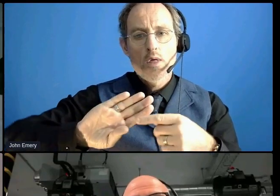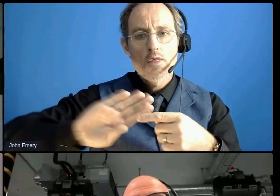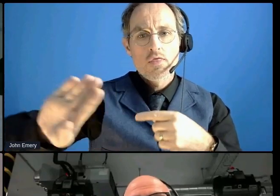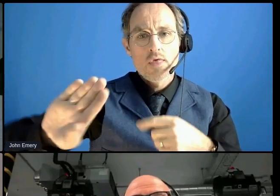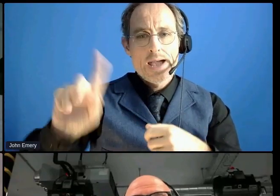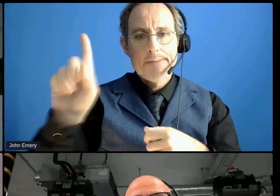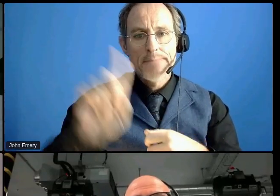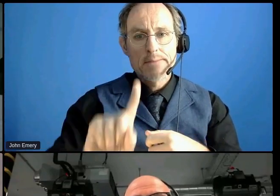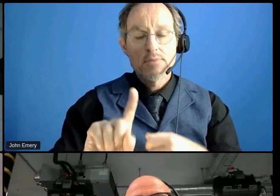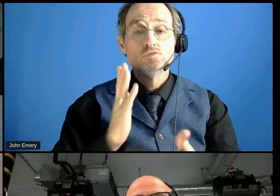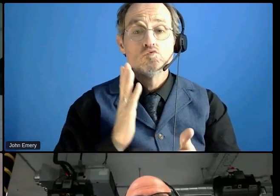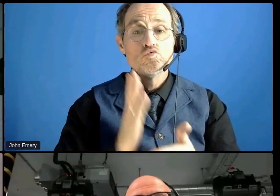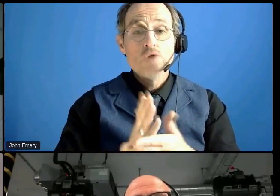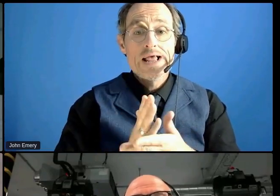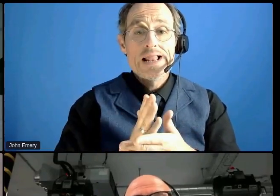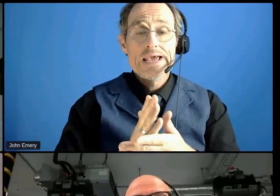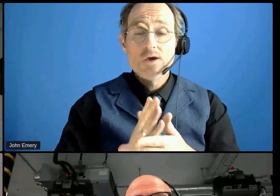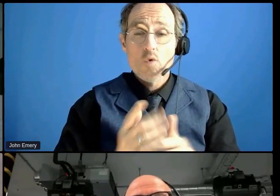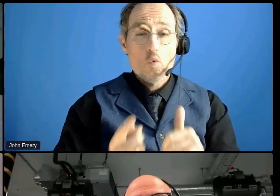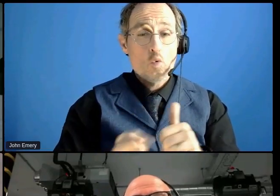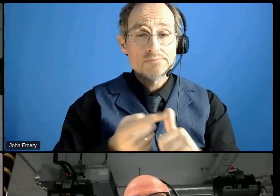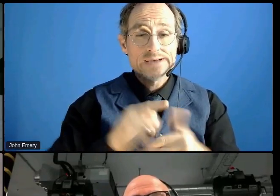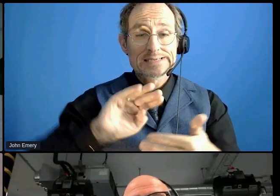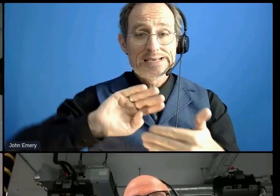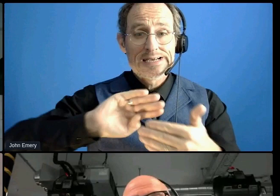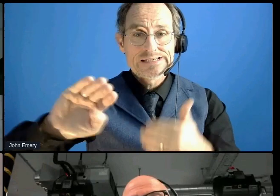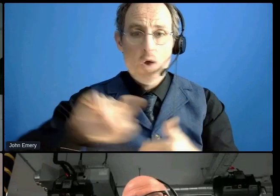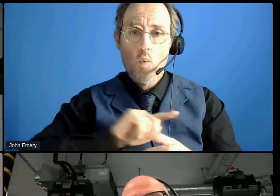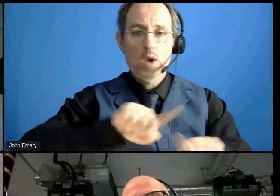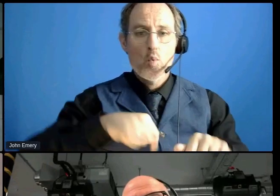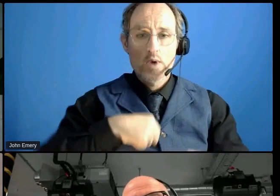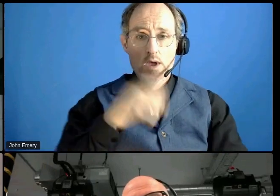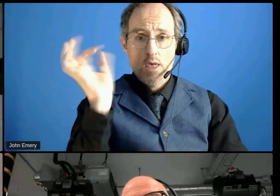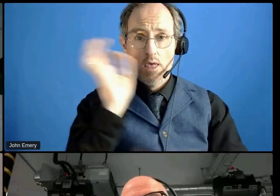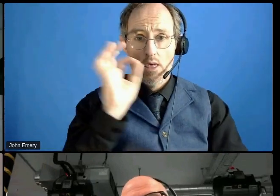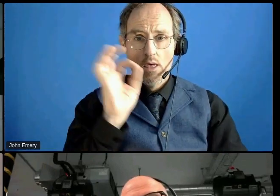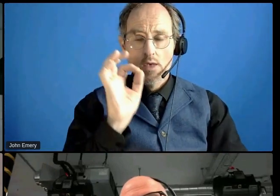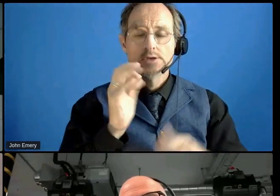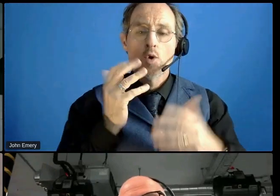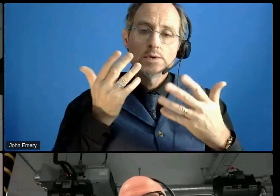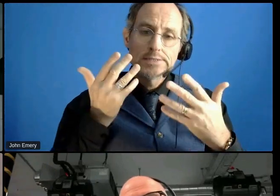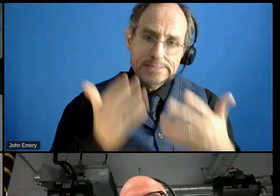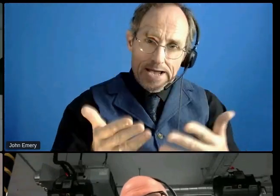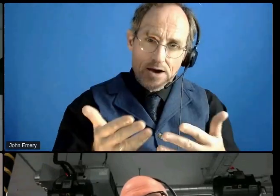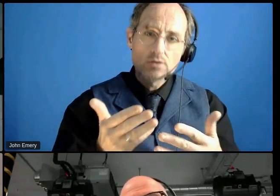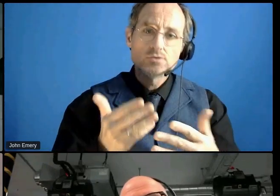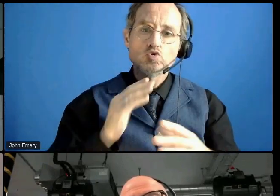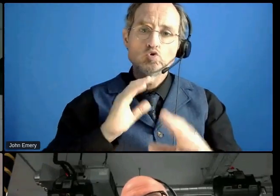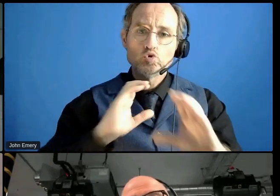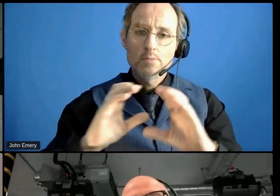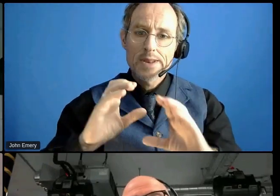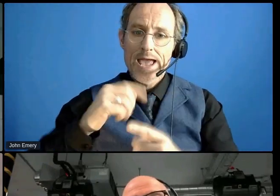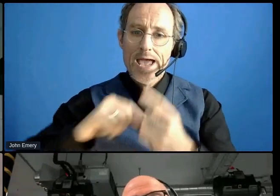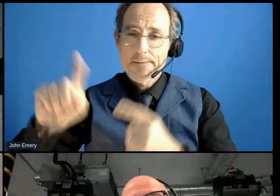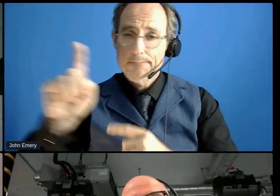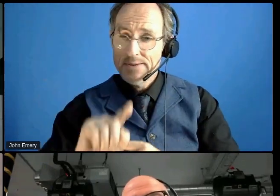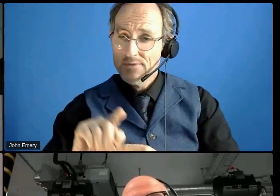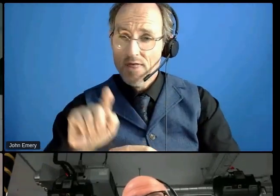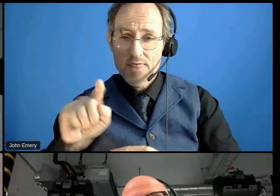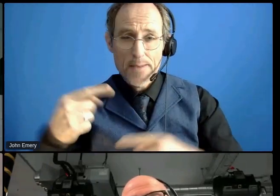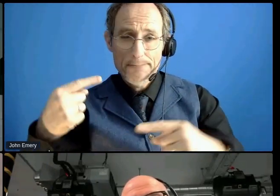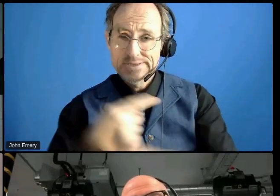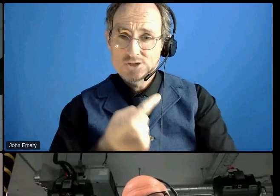let me know. They're very new, but the difference between what they were like and what they are now, we're feeling in a much